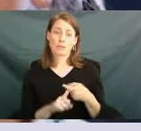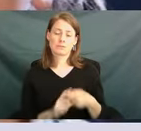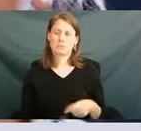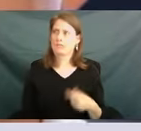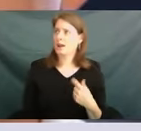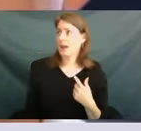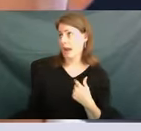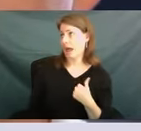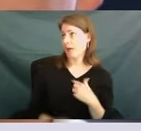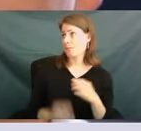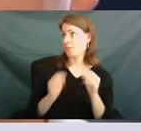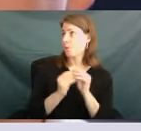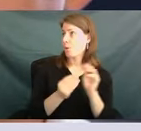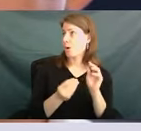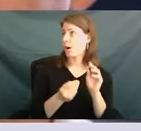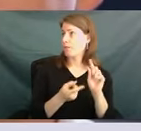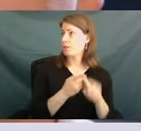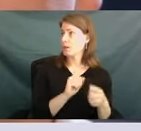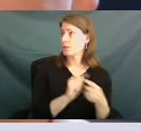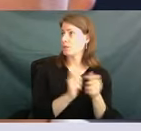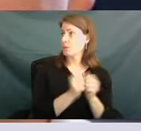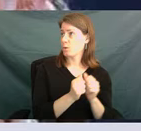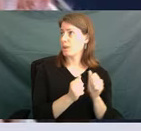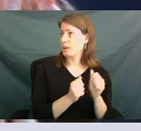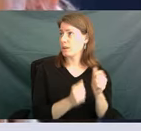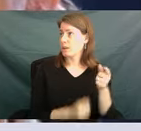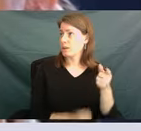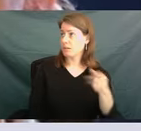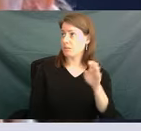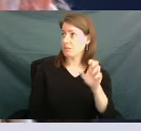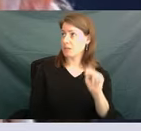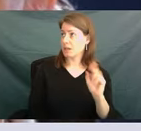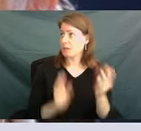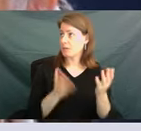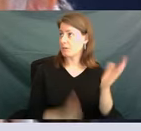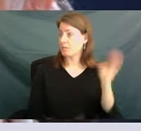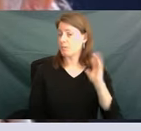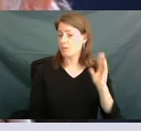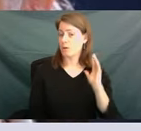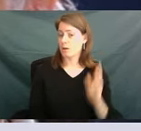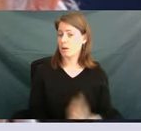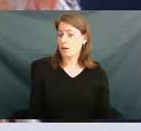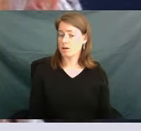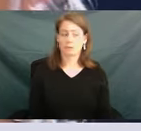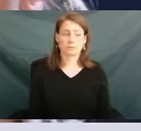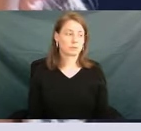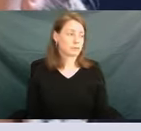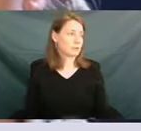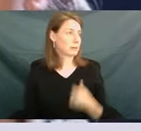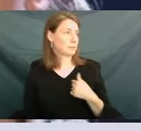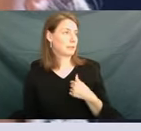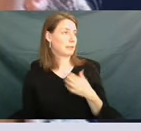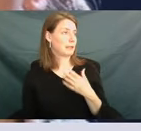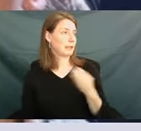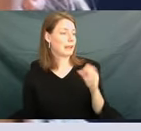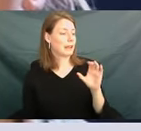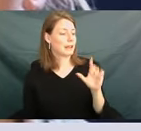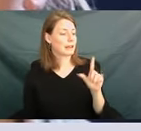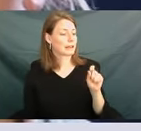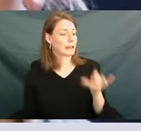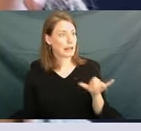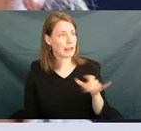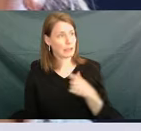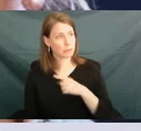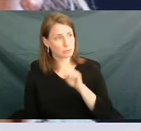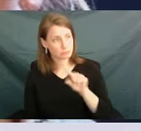with him. They keep an eye on me. Me and Claire used to go up to him to see what was going on before we